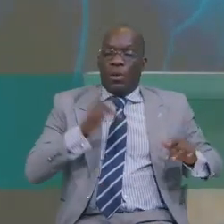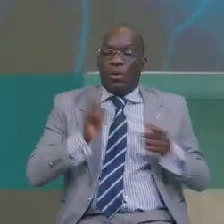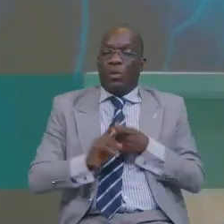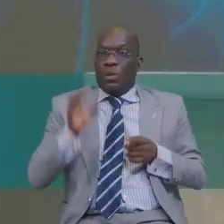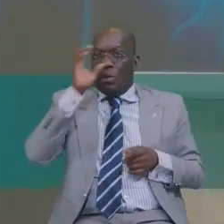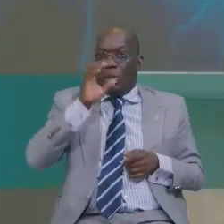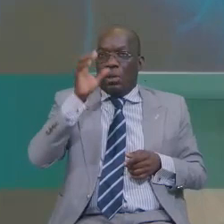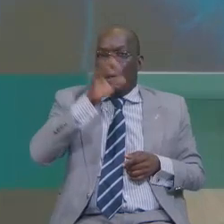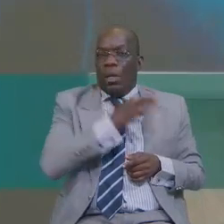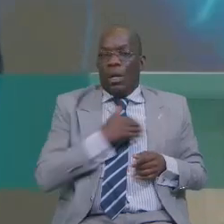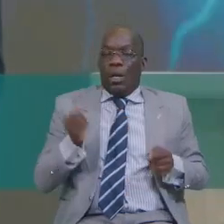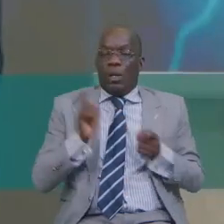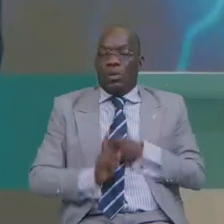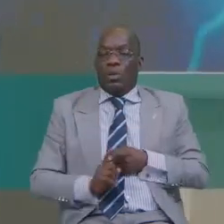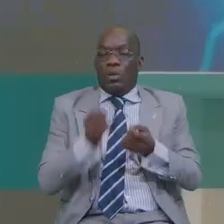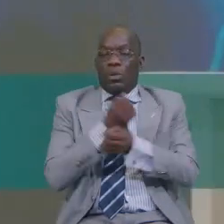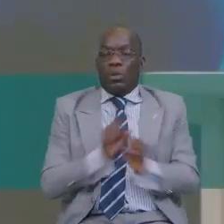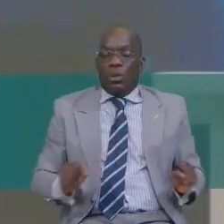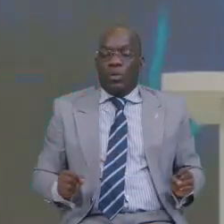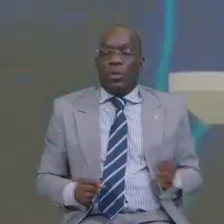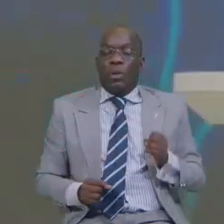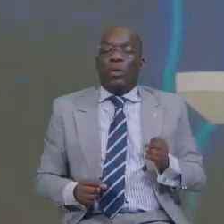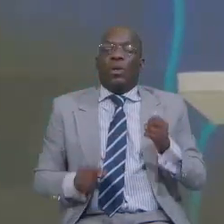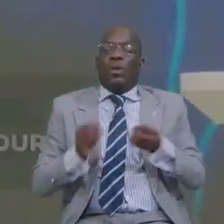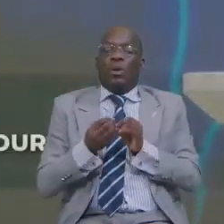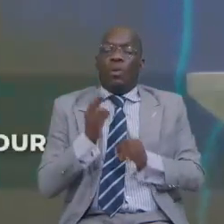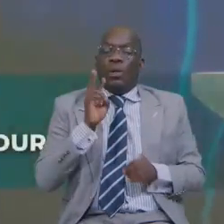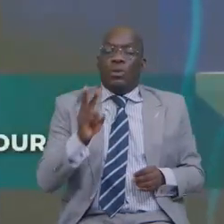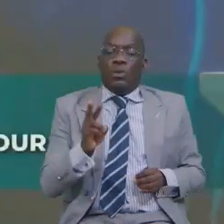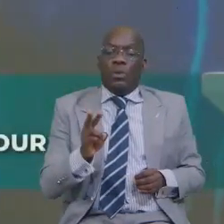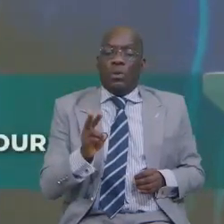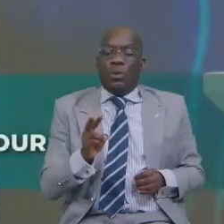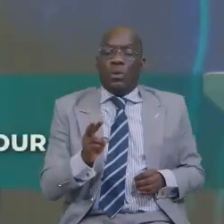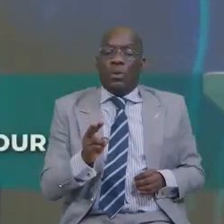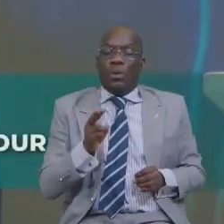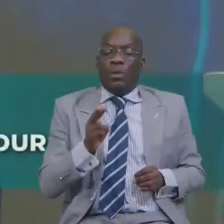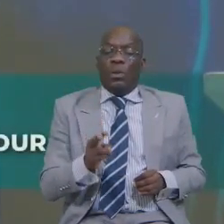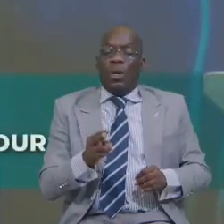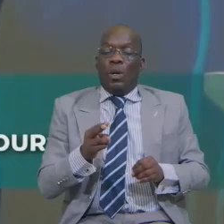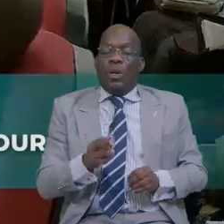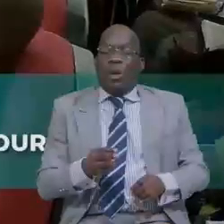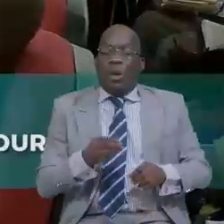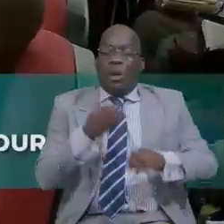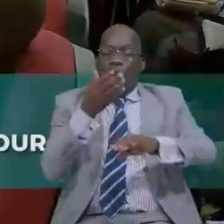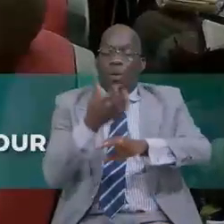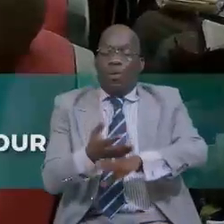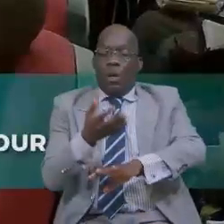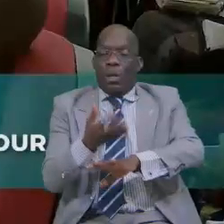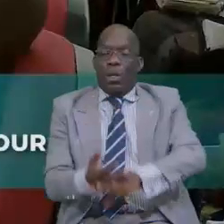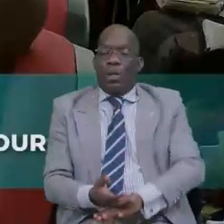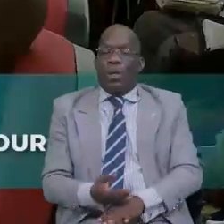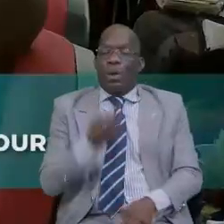save. Number two, compelling commission to seek like the